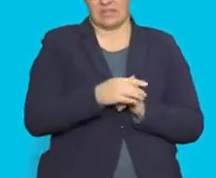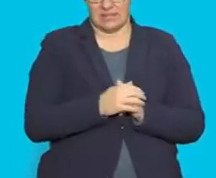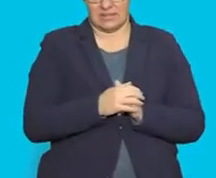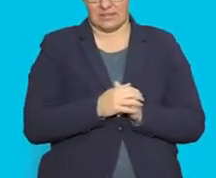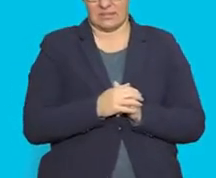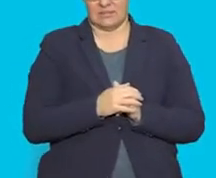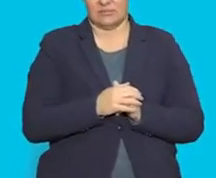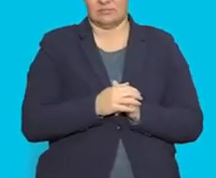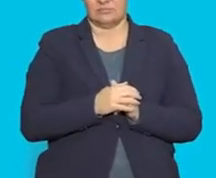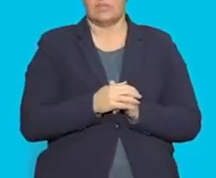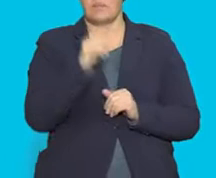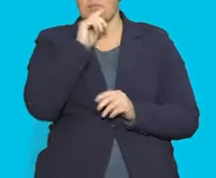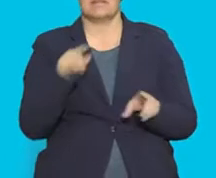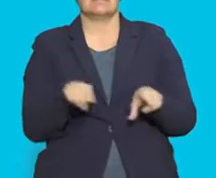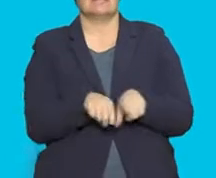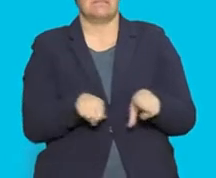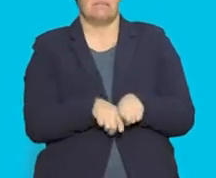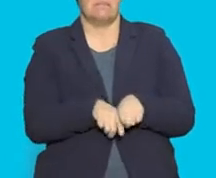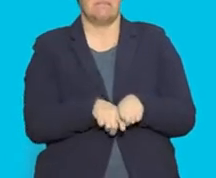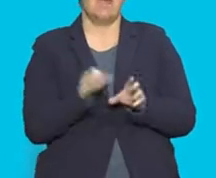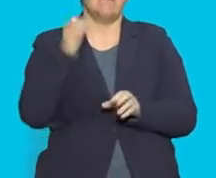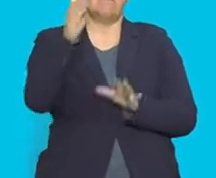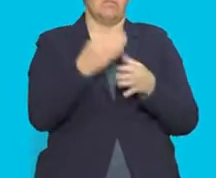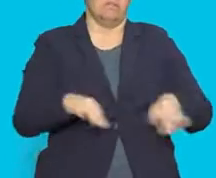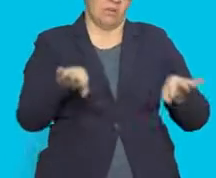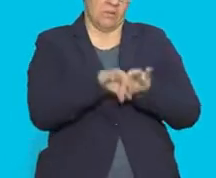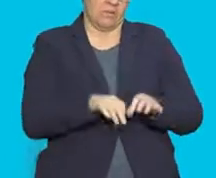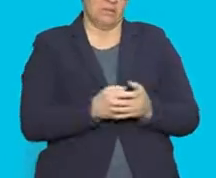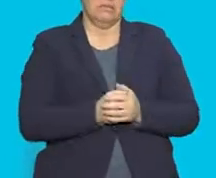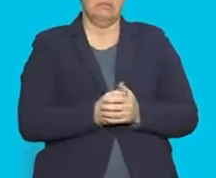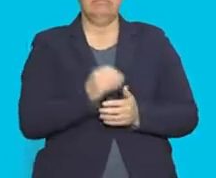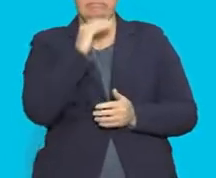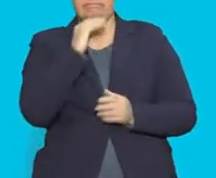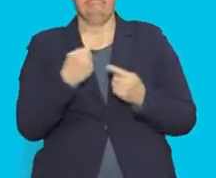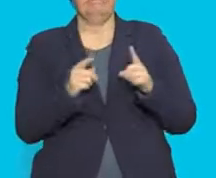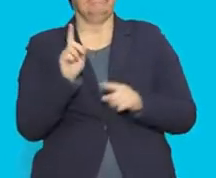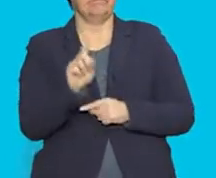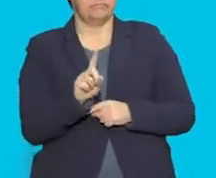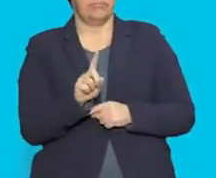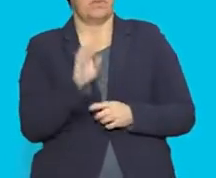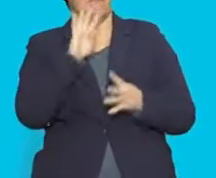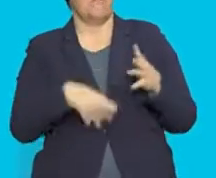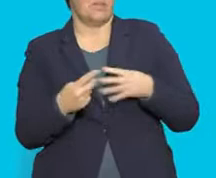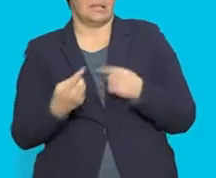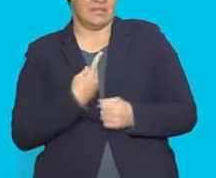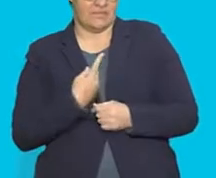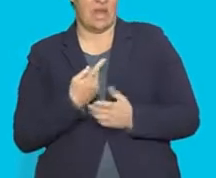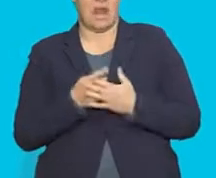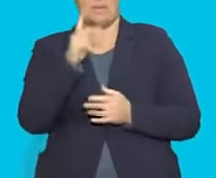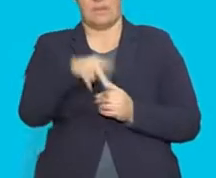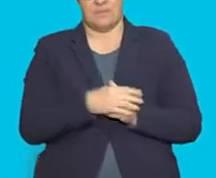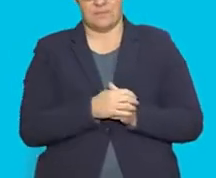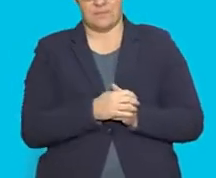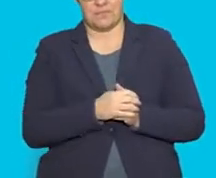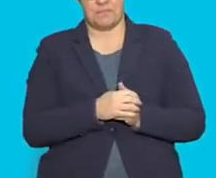rate as a decimal. You know, it's the same thing with the future value. It only differs with the formula itself and the